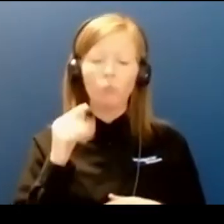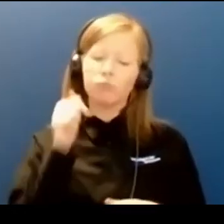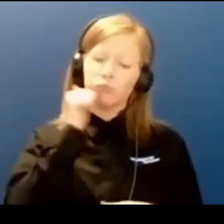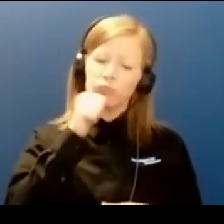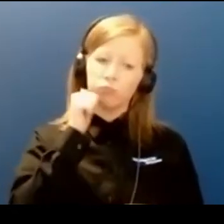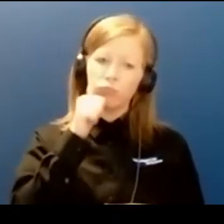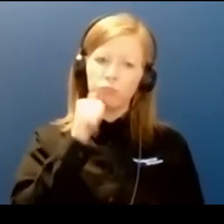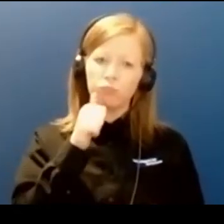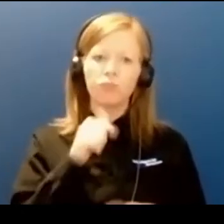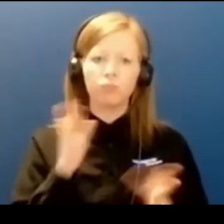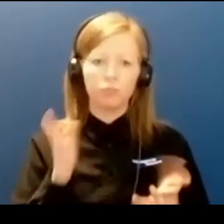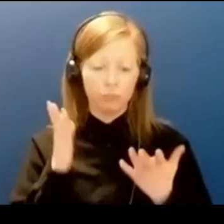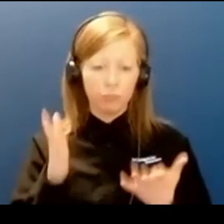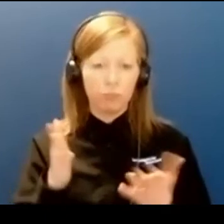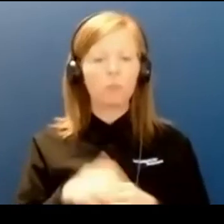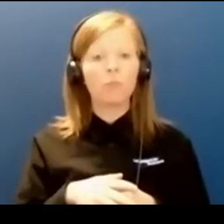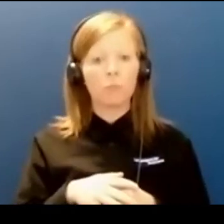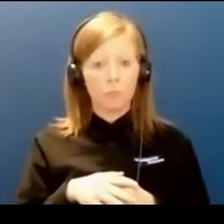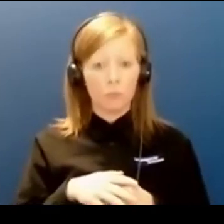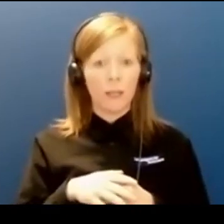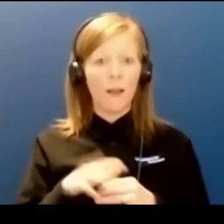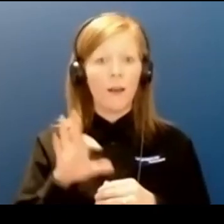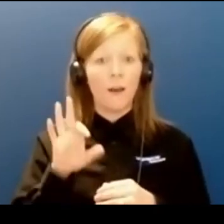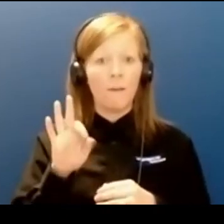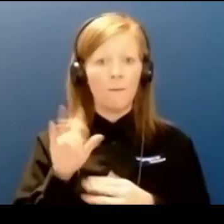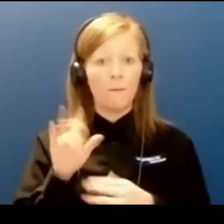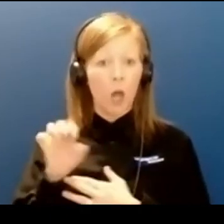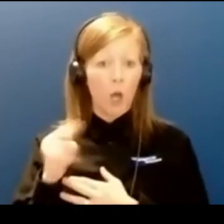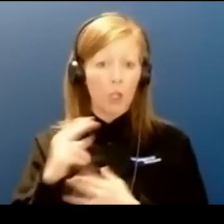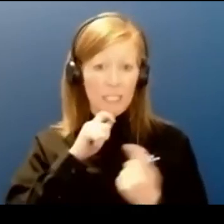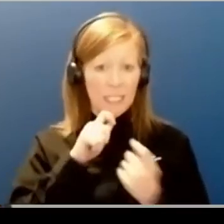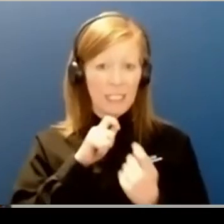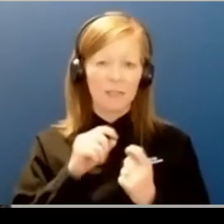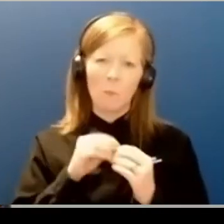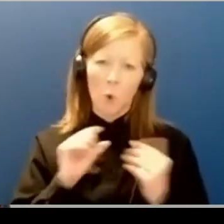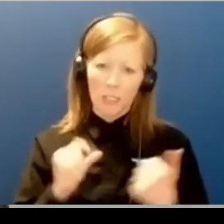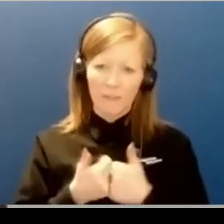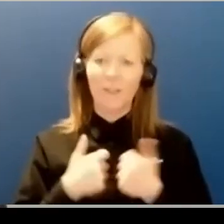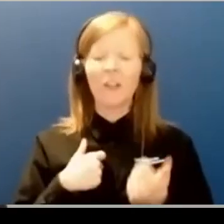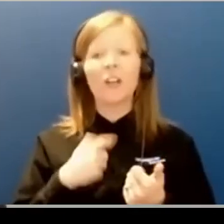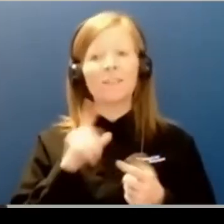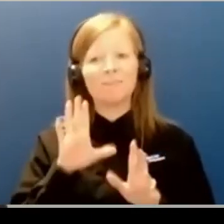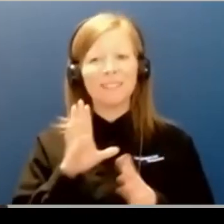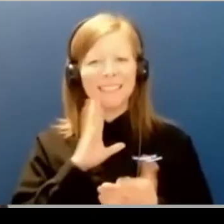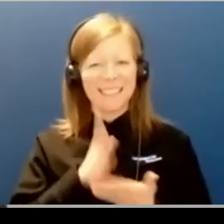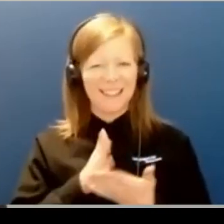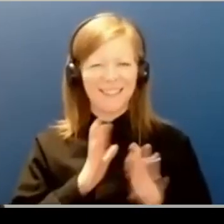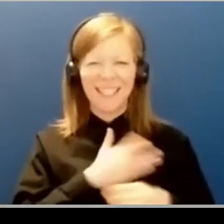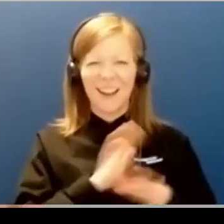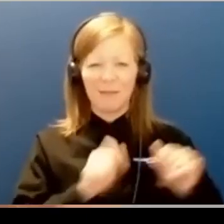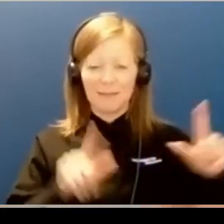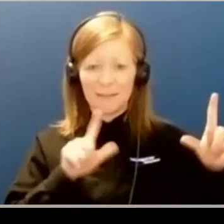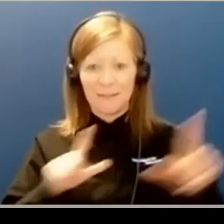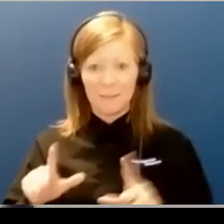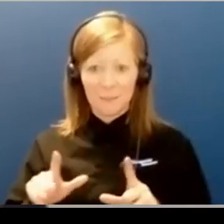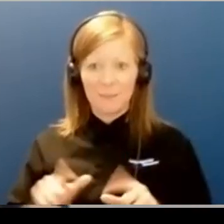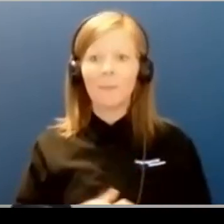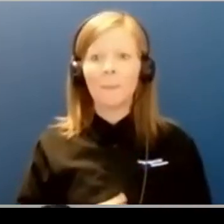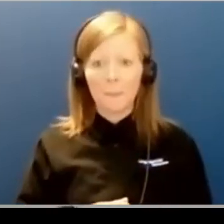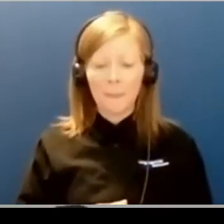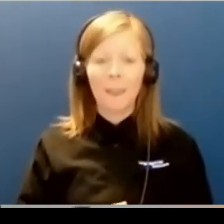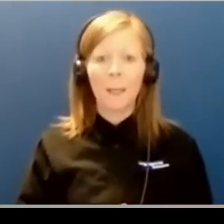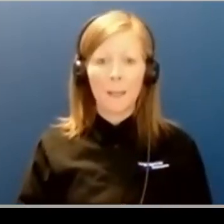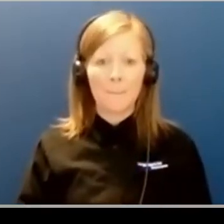more difficult, but there are, sorry, I'm going to stop sharing, but there are